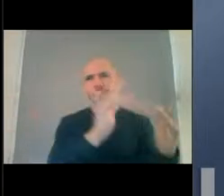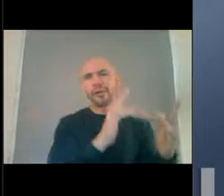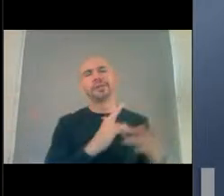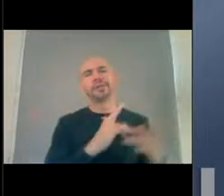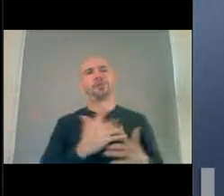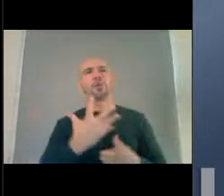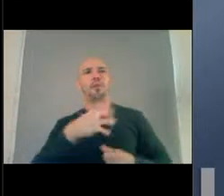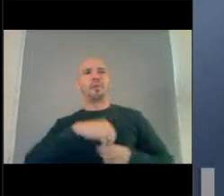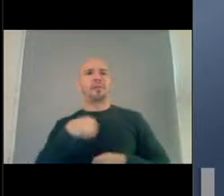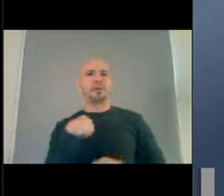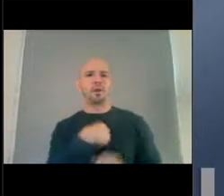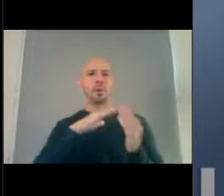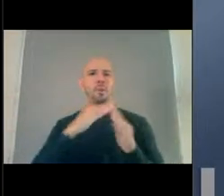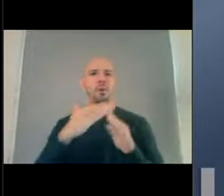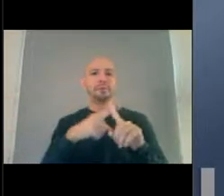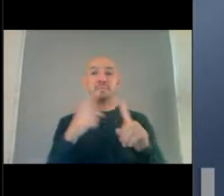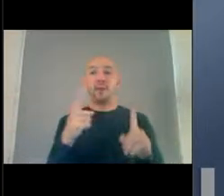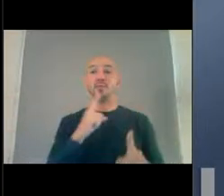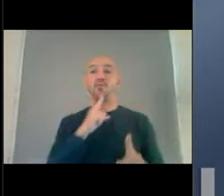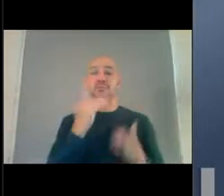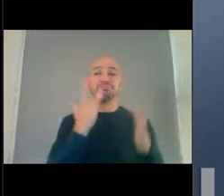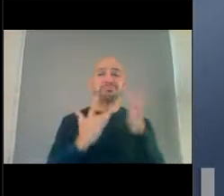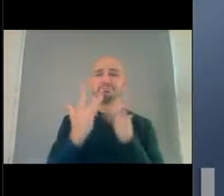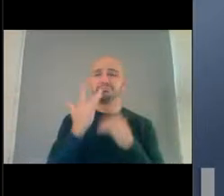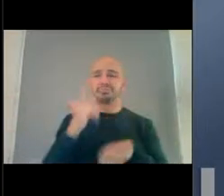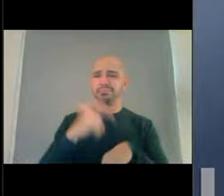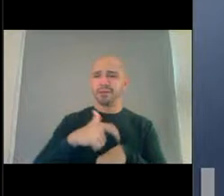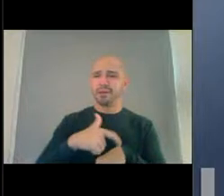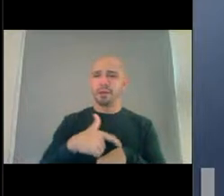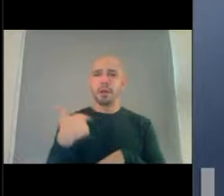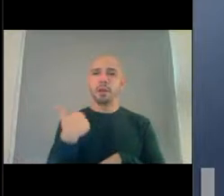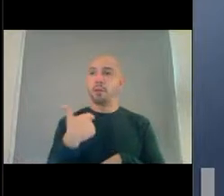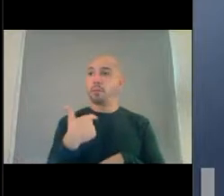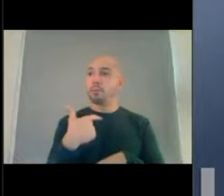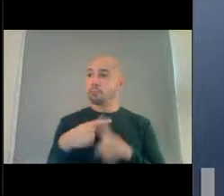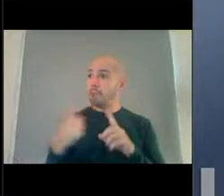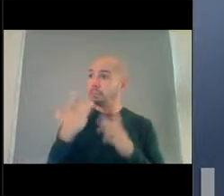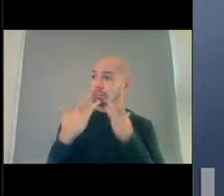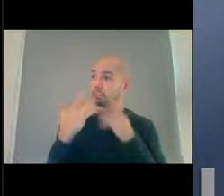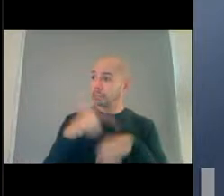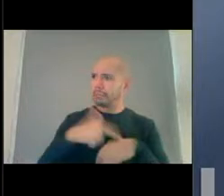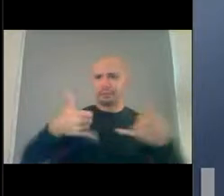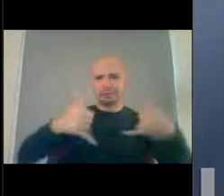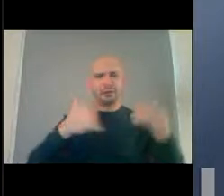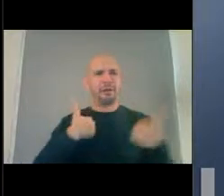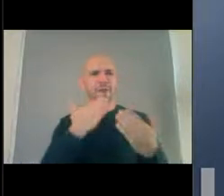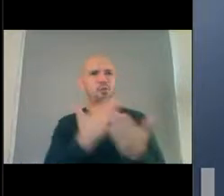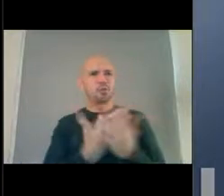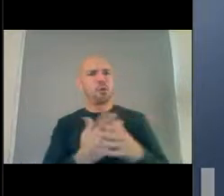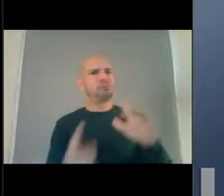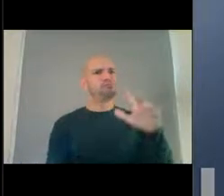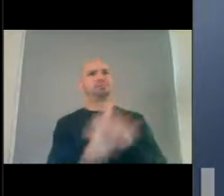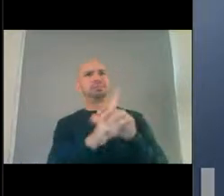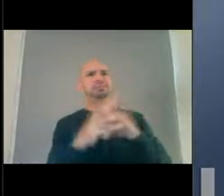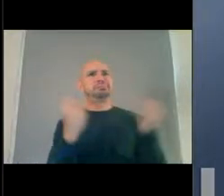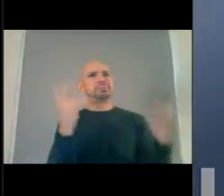um you know with the little time that we had we had a good turn up good uh turn up from the community